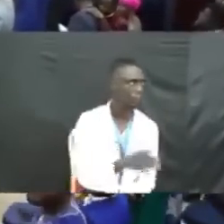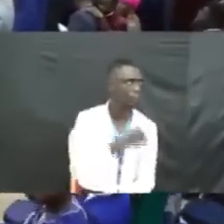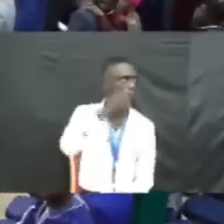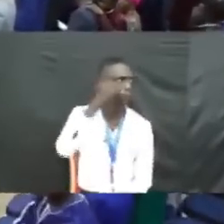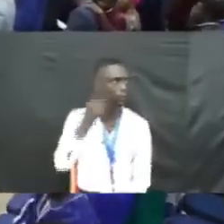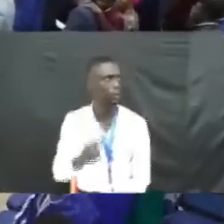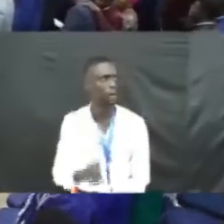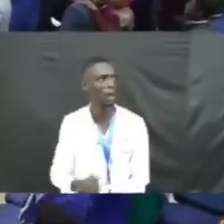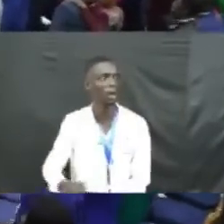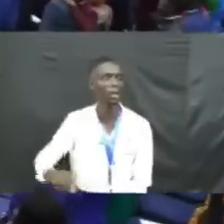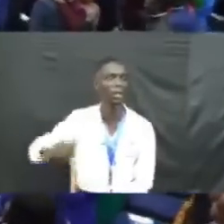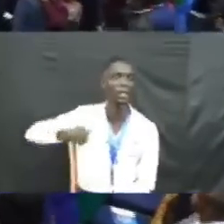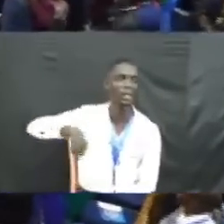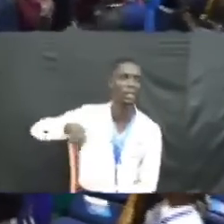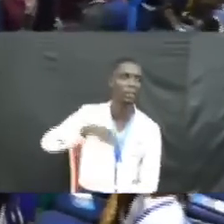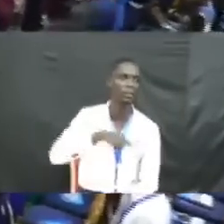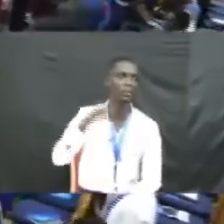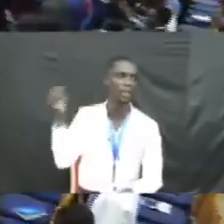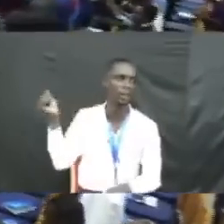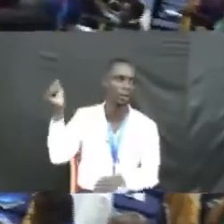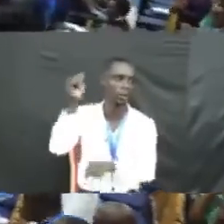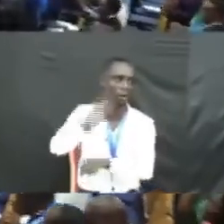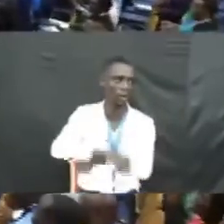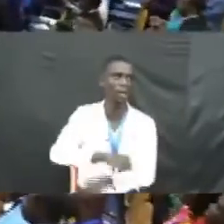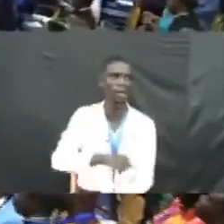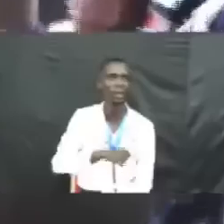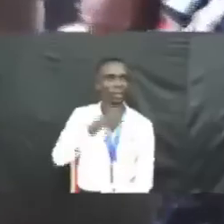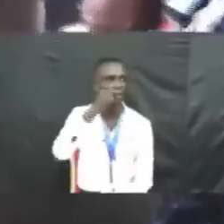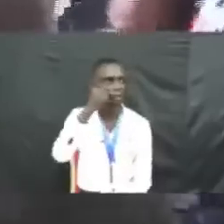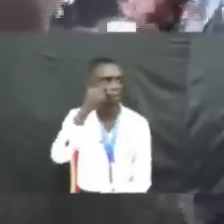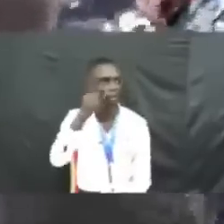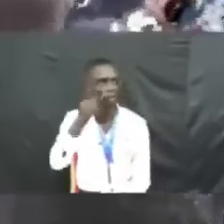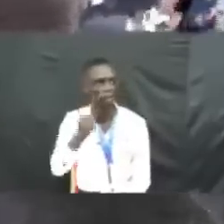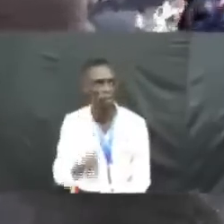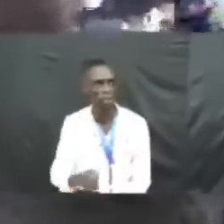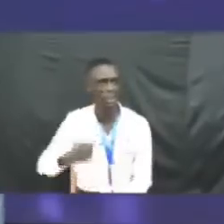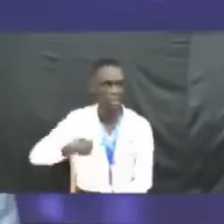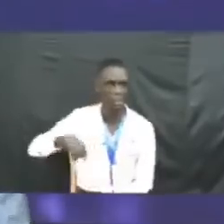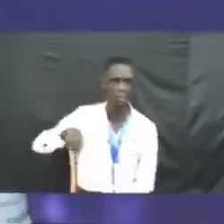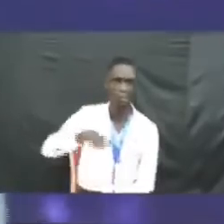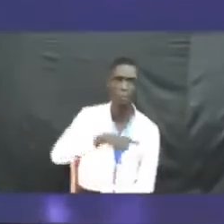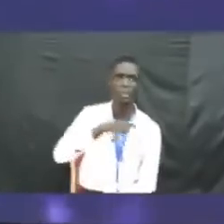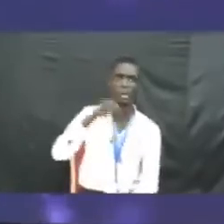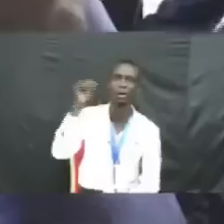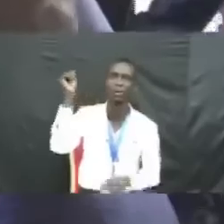surely we shall shall over shall overall.